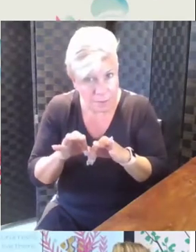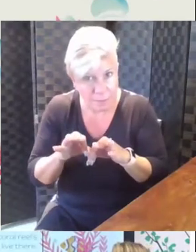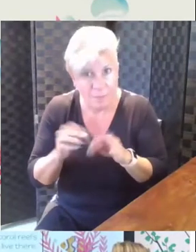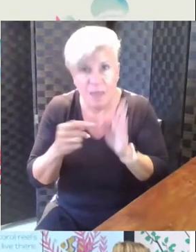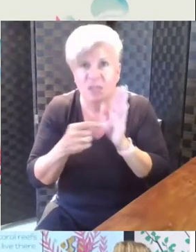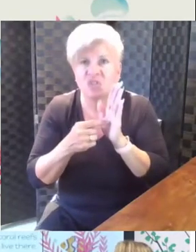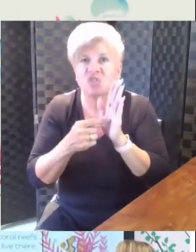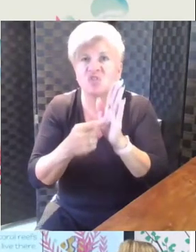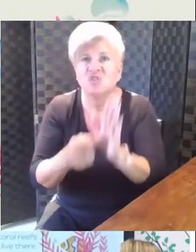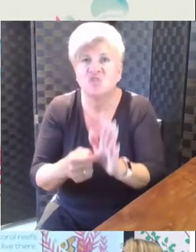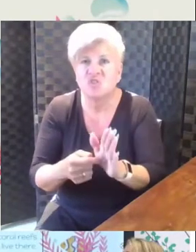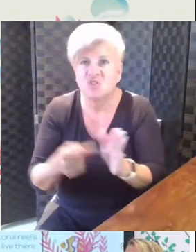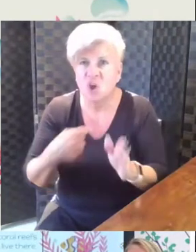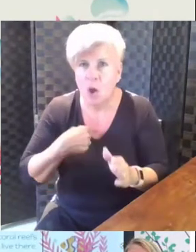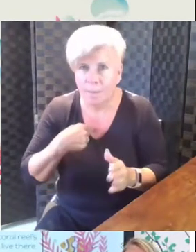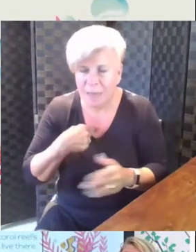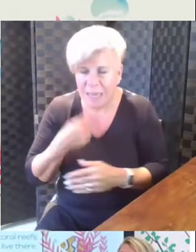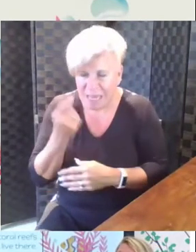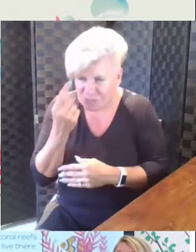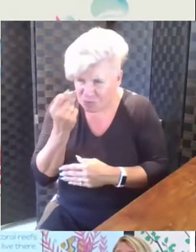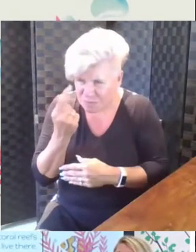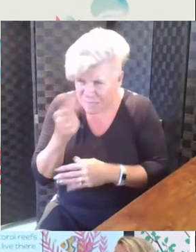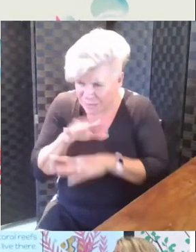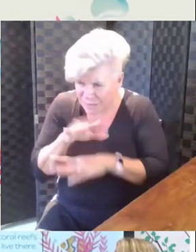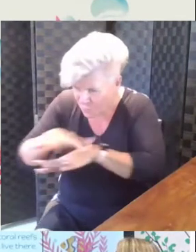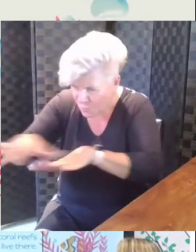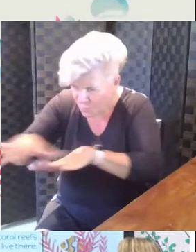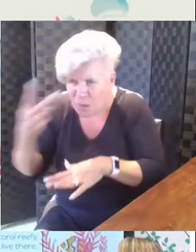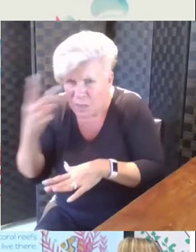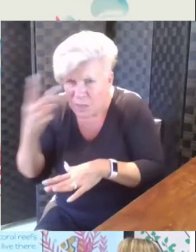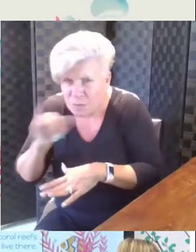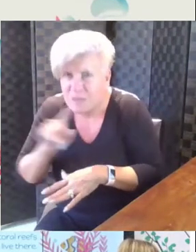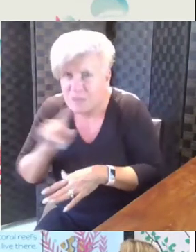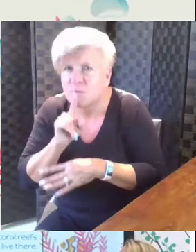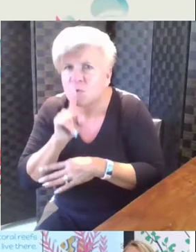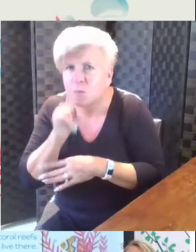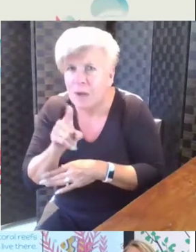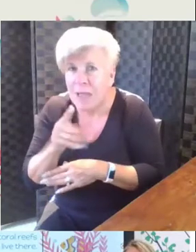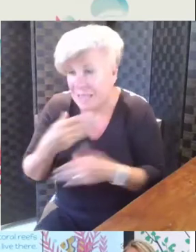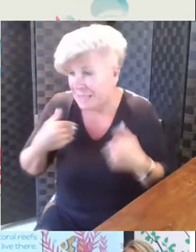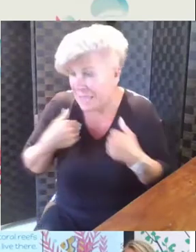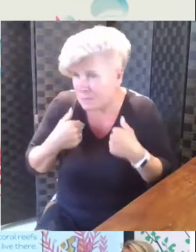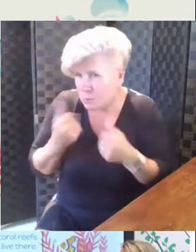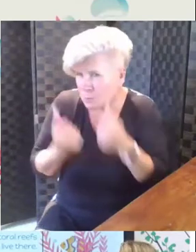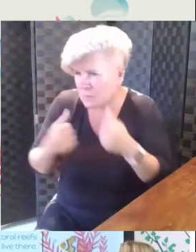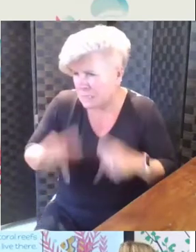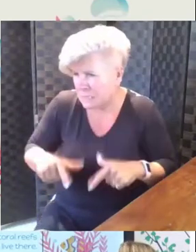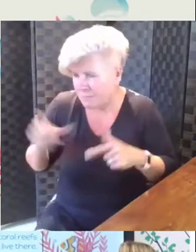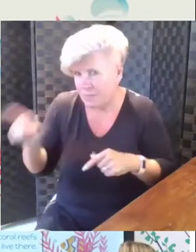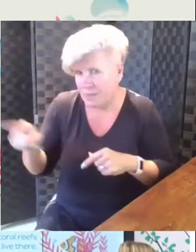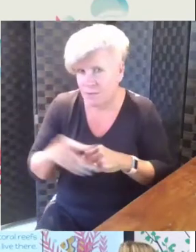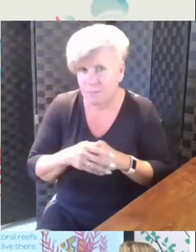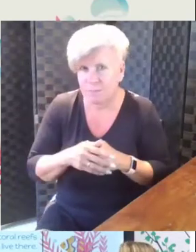because they help me understand what the coral reefs look like and the animals that might live there.